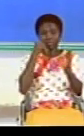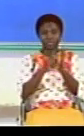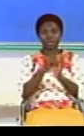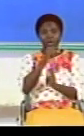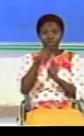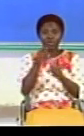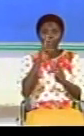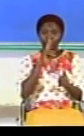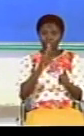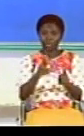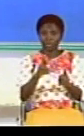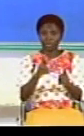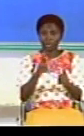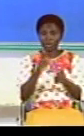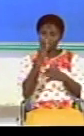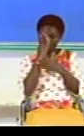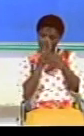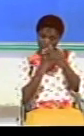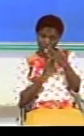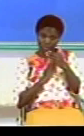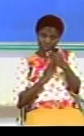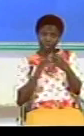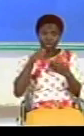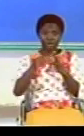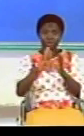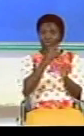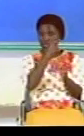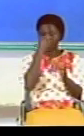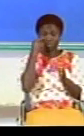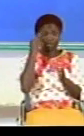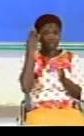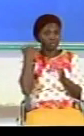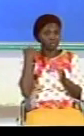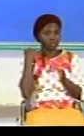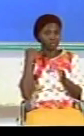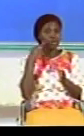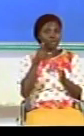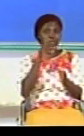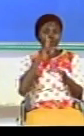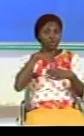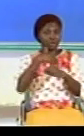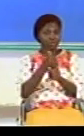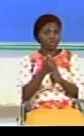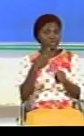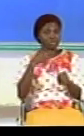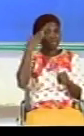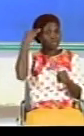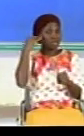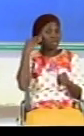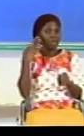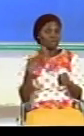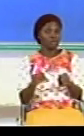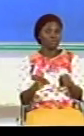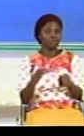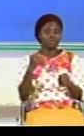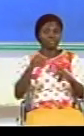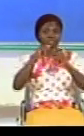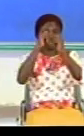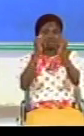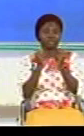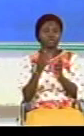sight, wast thou not made the head of the tribes of Israel? And the